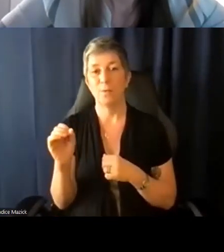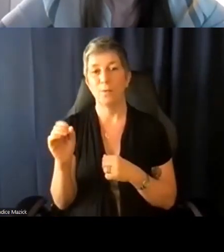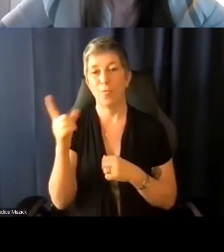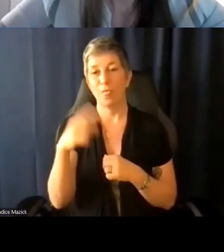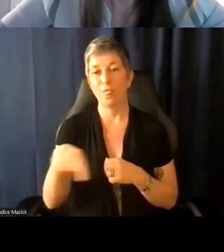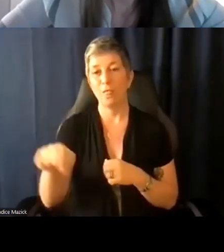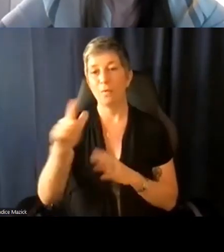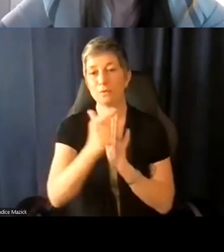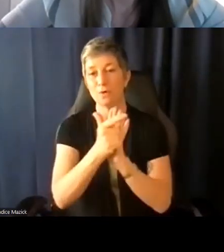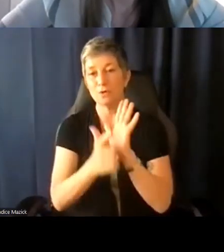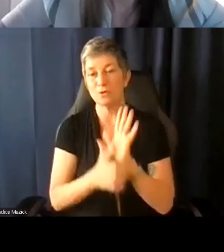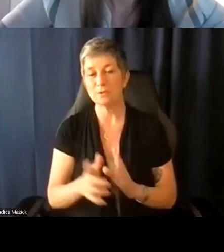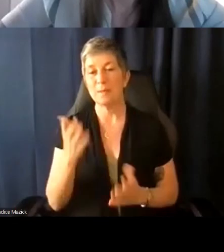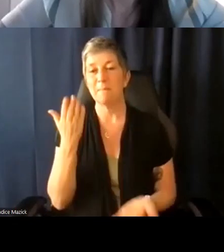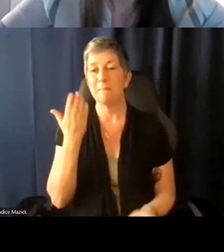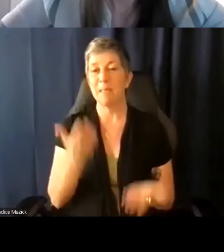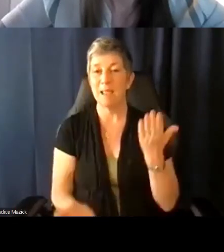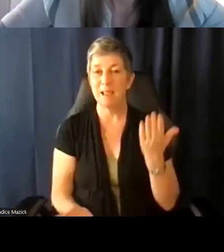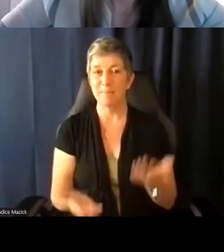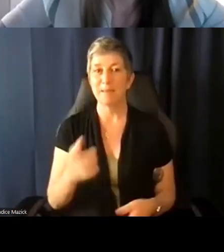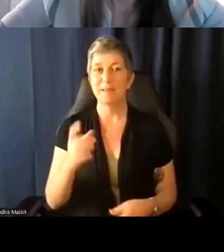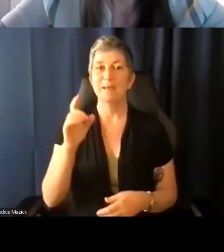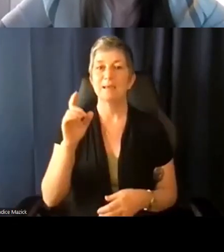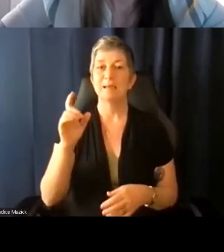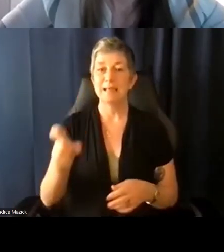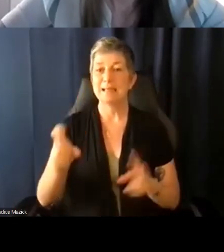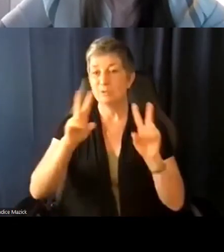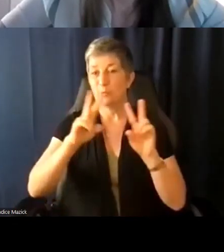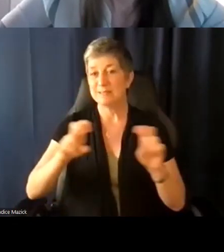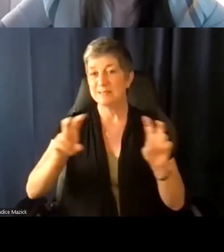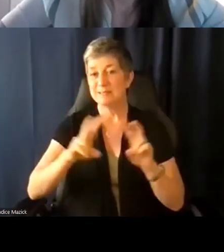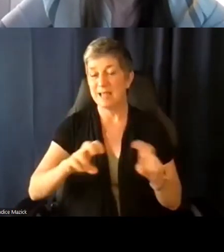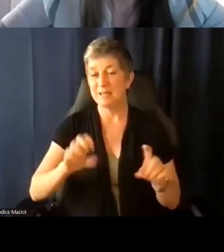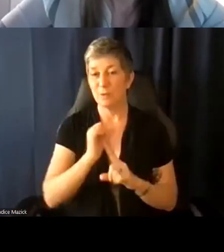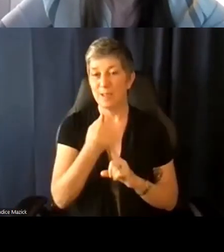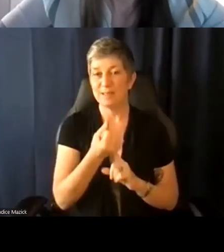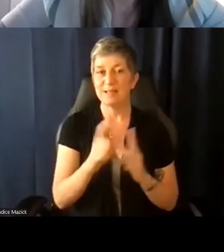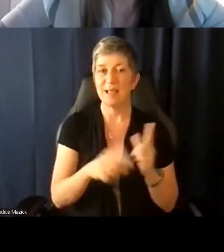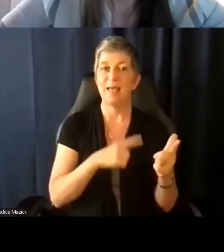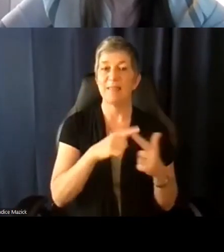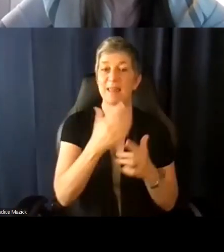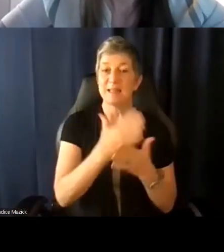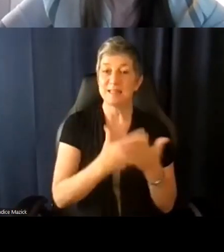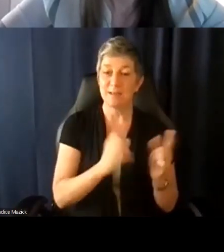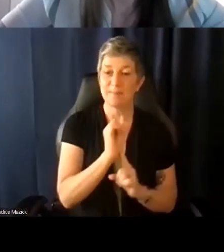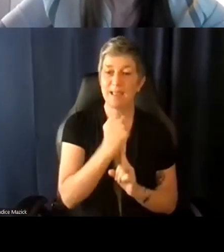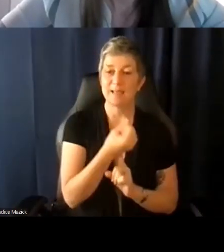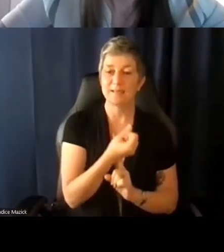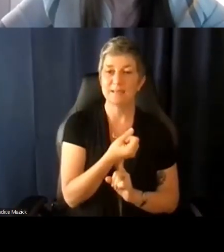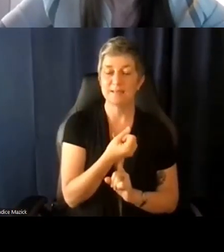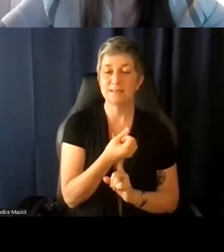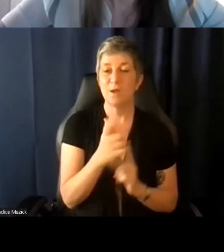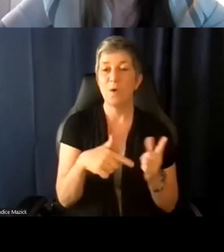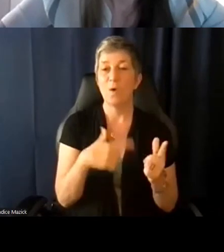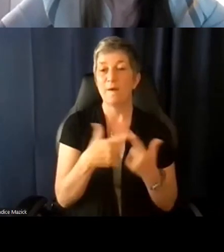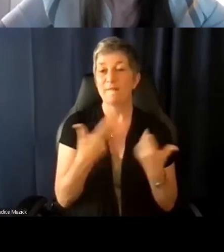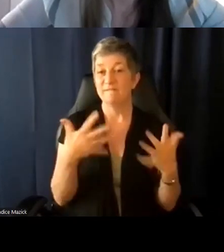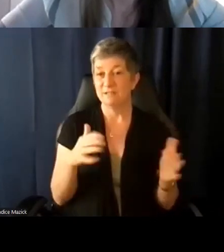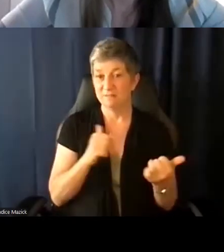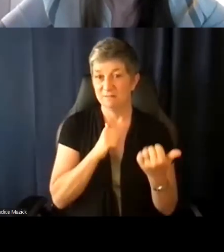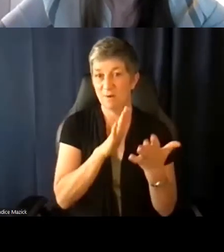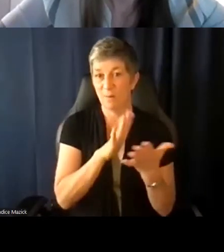attorneys may be able to assess those cases. And in some cases will then, once they have dealt with that